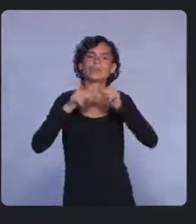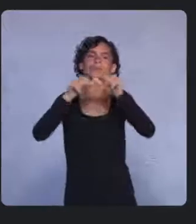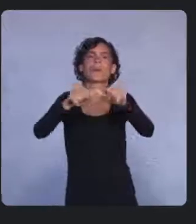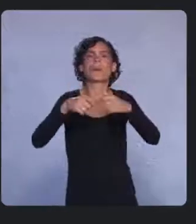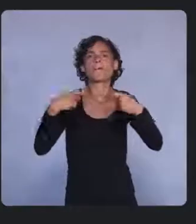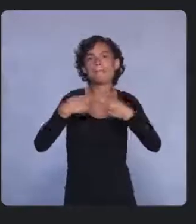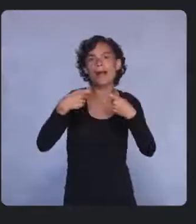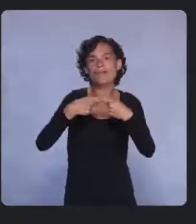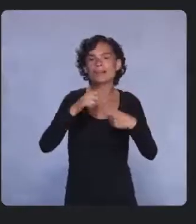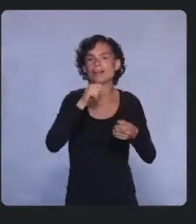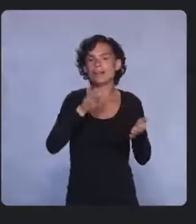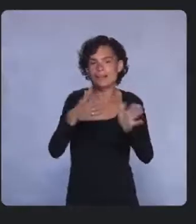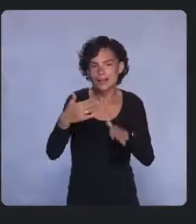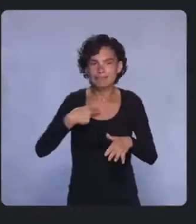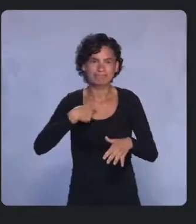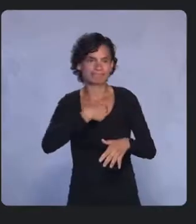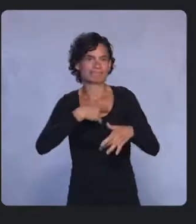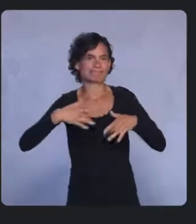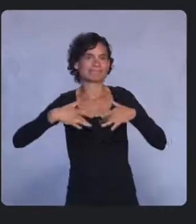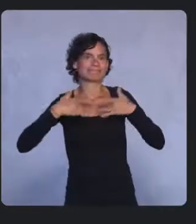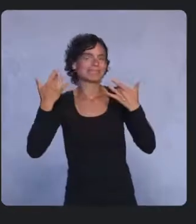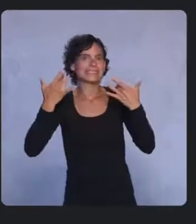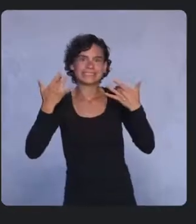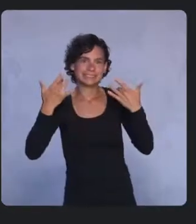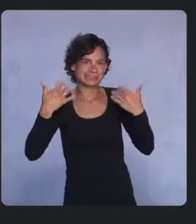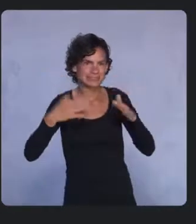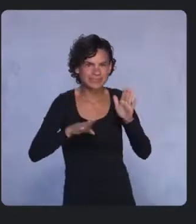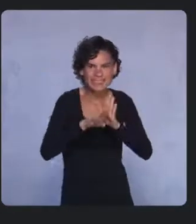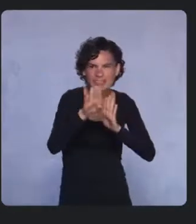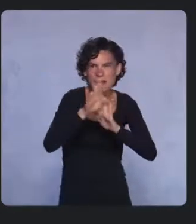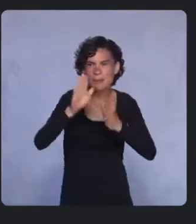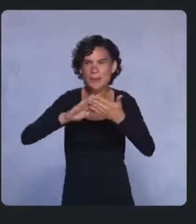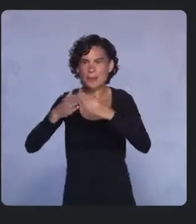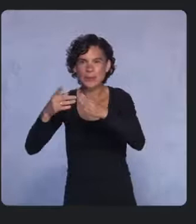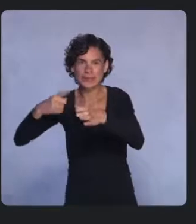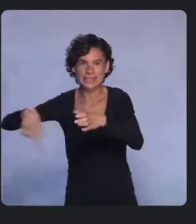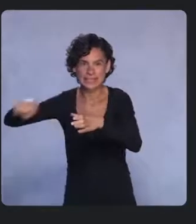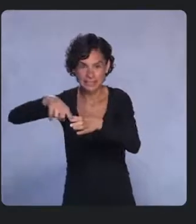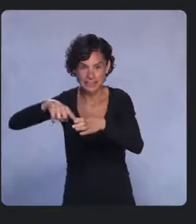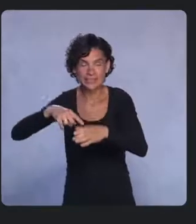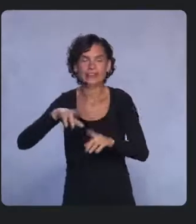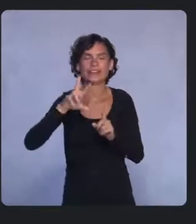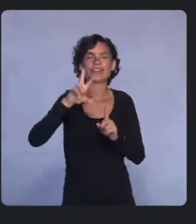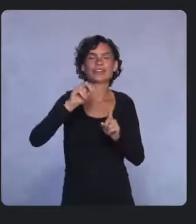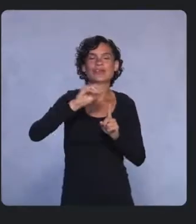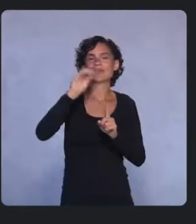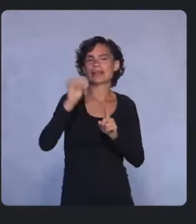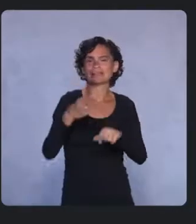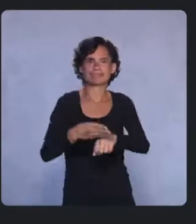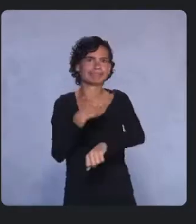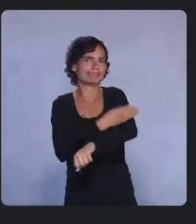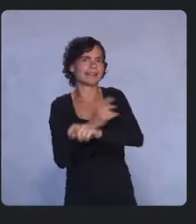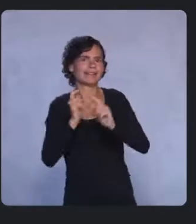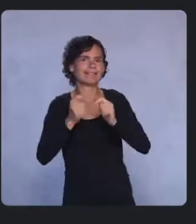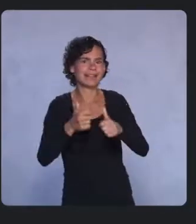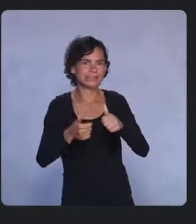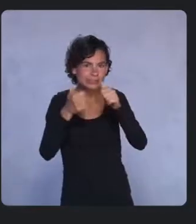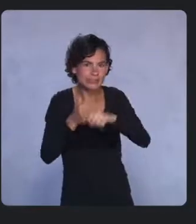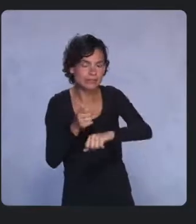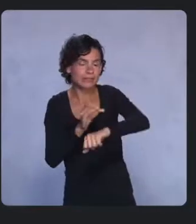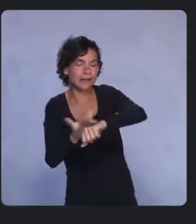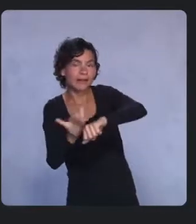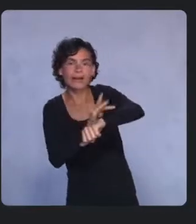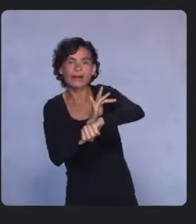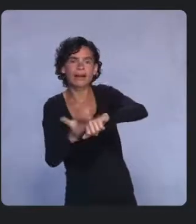community. Working together, we've made apps start up to 30% faster, and animations and transitions are super